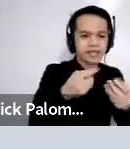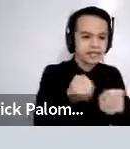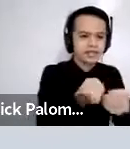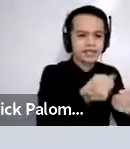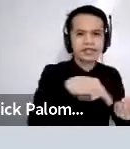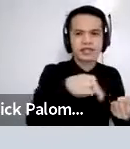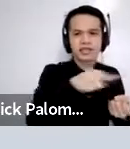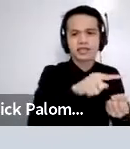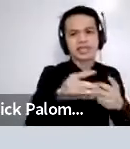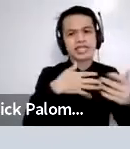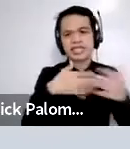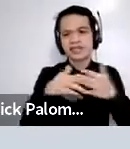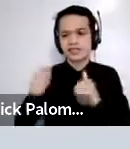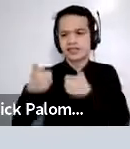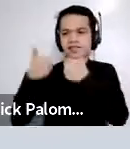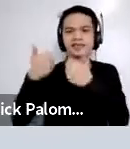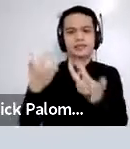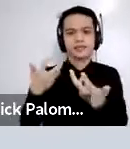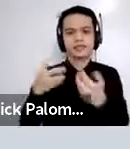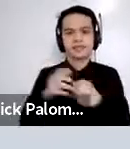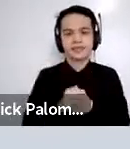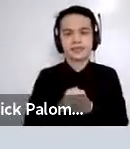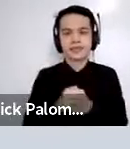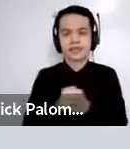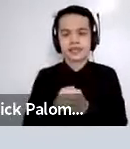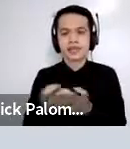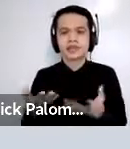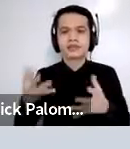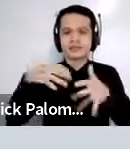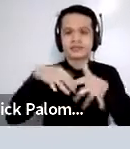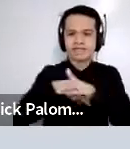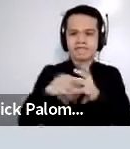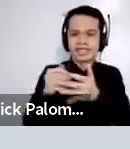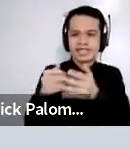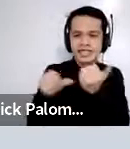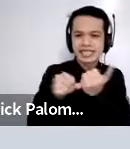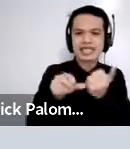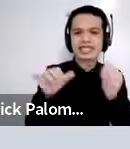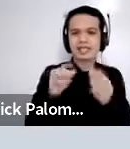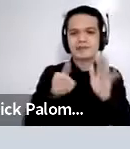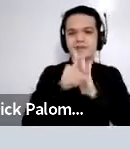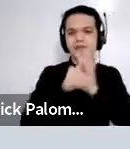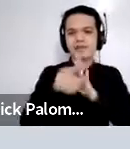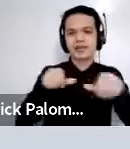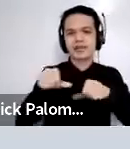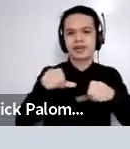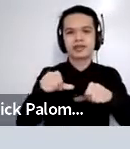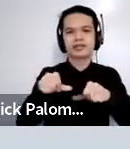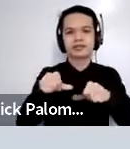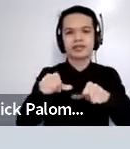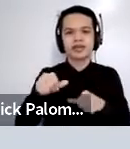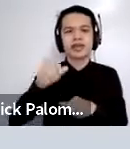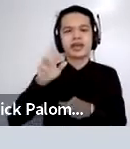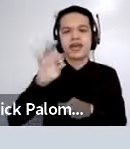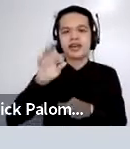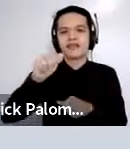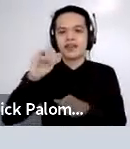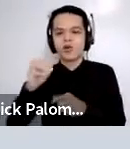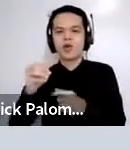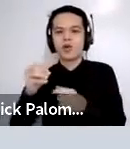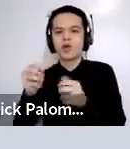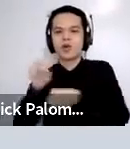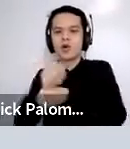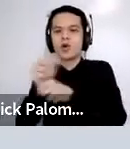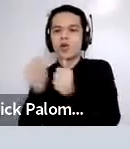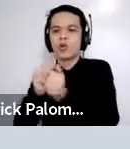Combining humanitarian assistance and development actions, FAO works with national governments, other UN agencies,